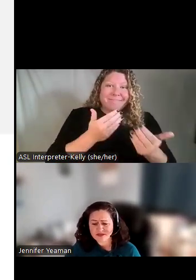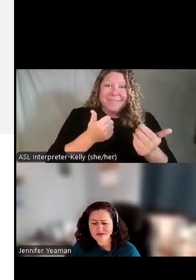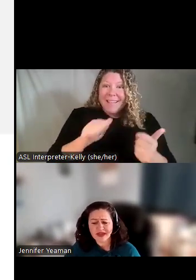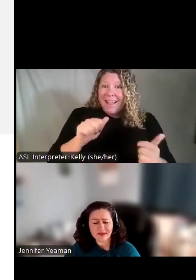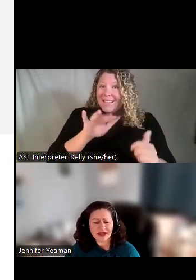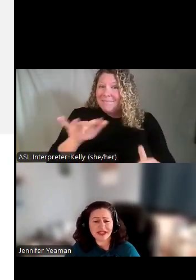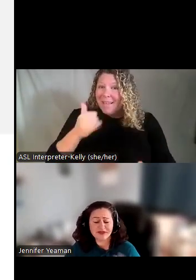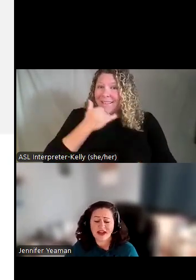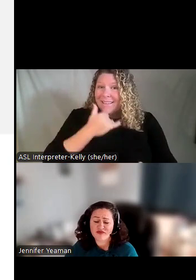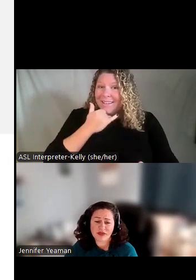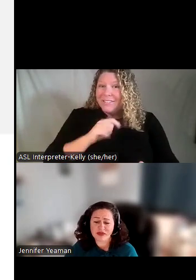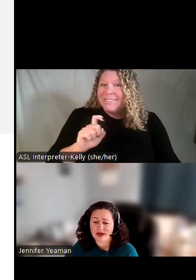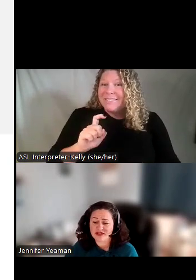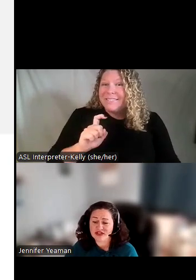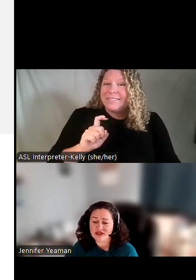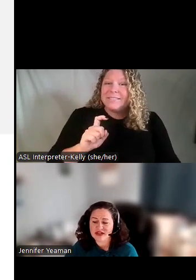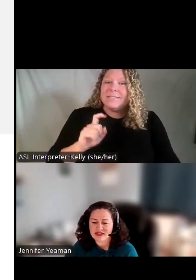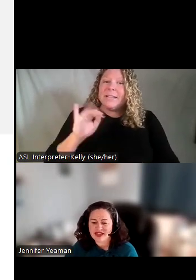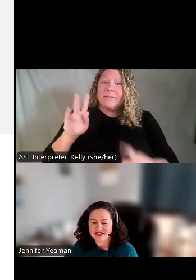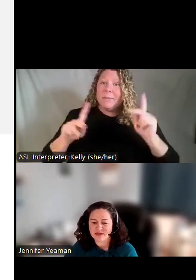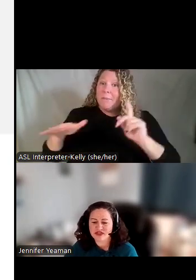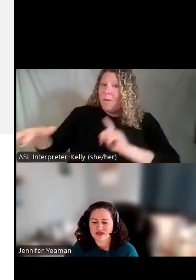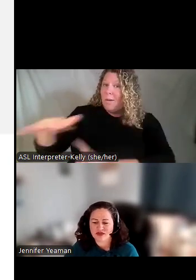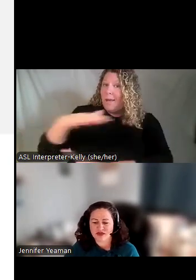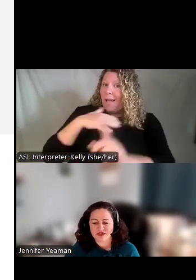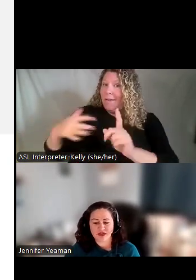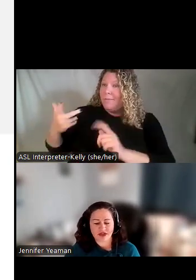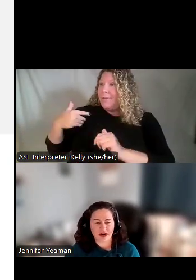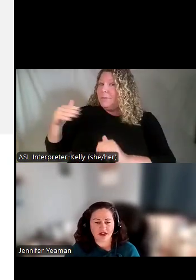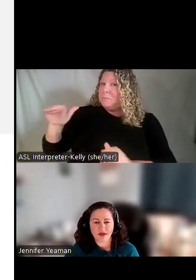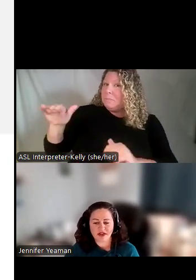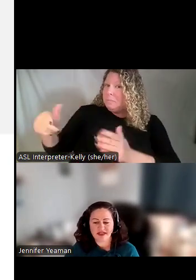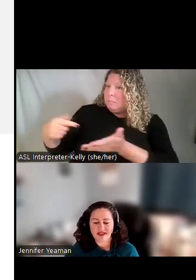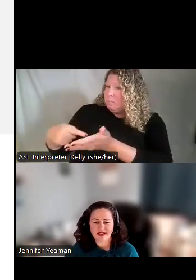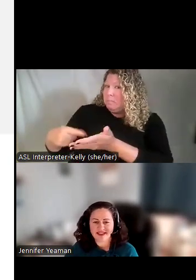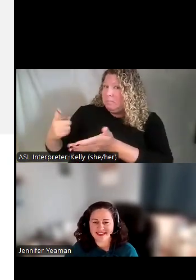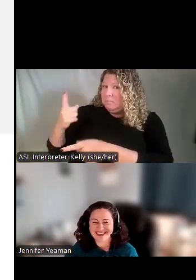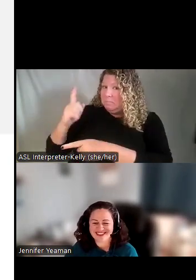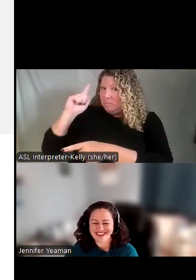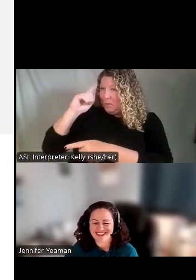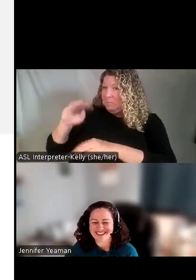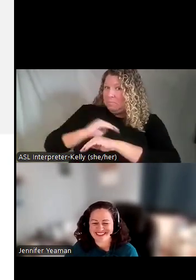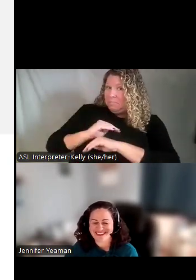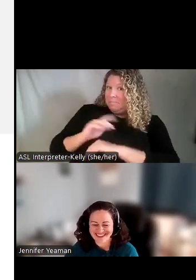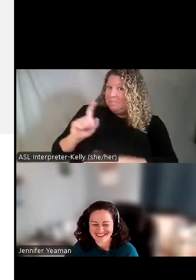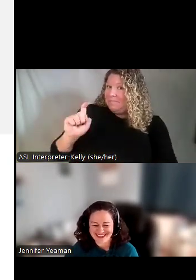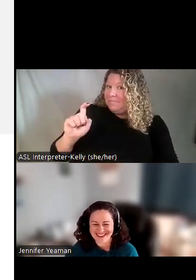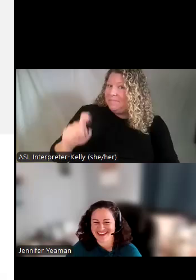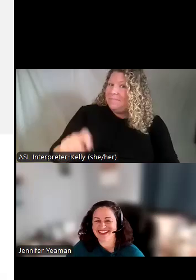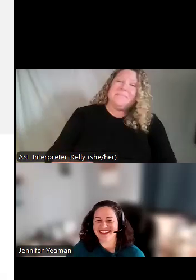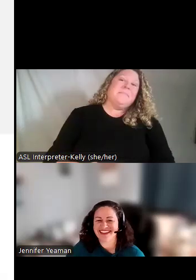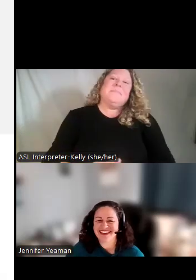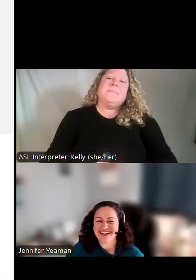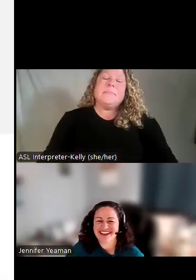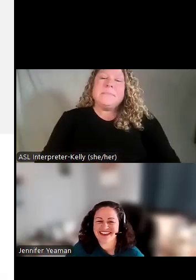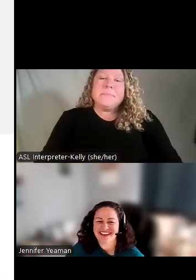errors? And maybe if you have people around you, maybe ask them to review your card. What do they think? Does it meet the right